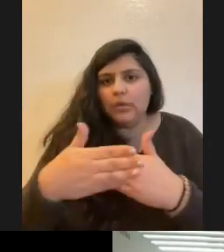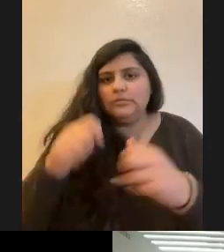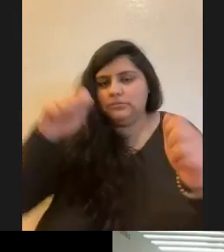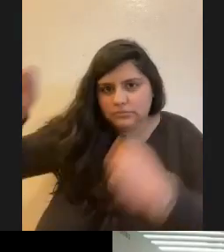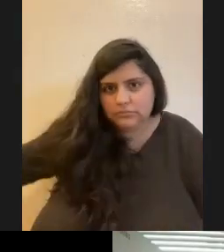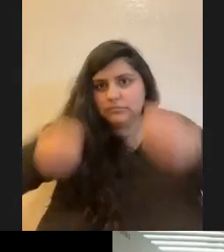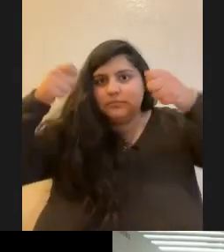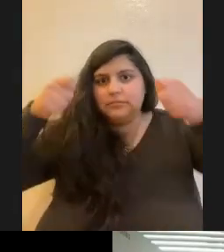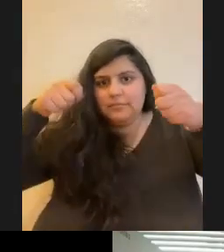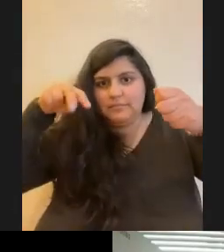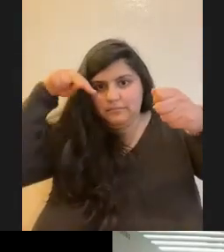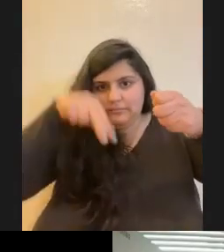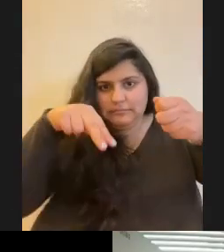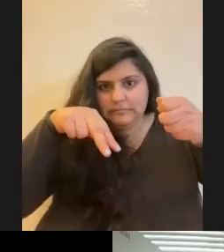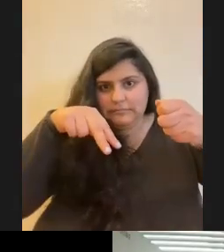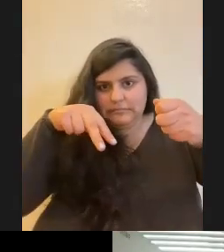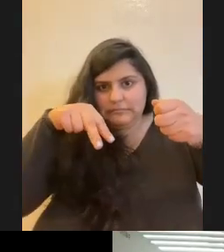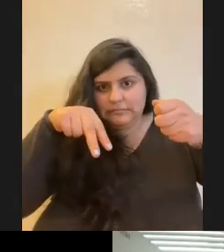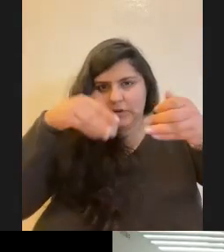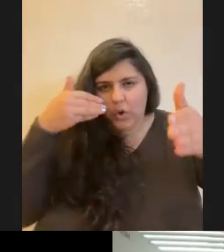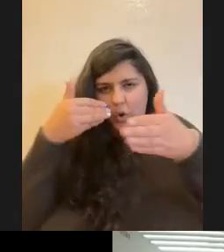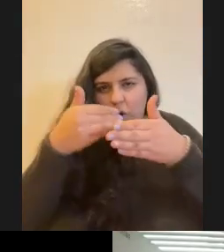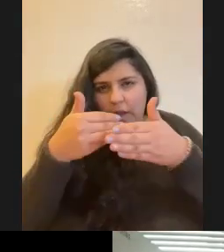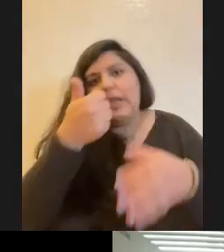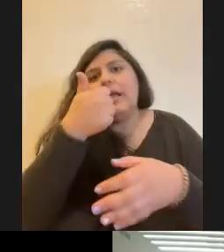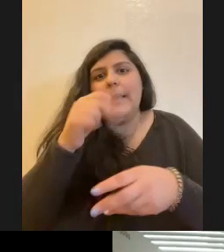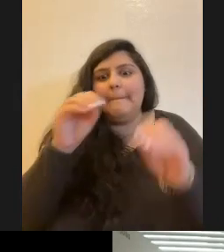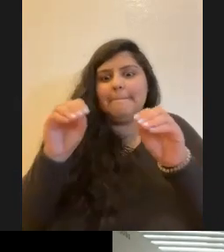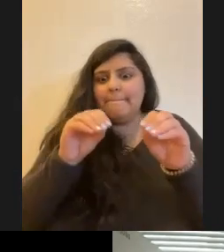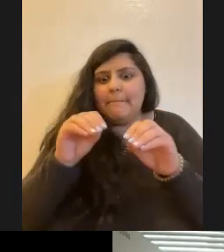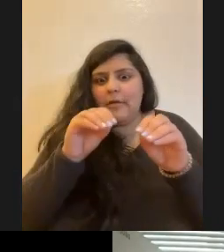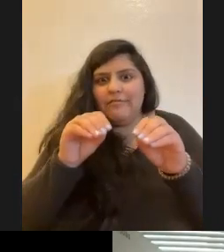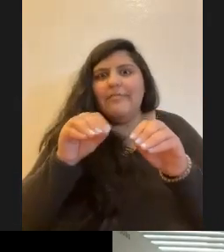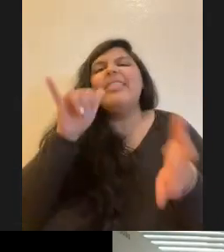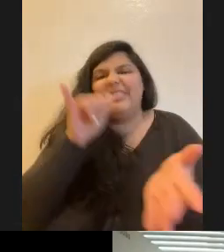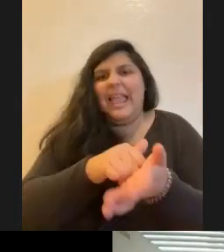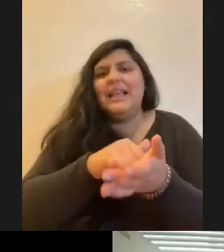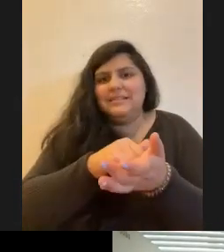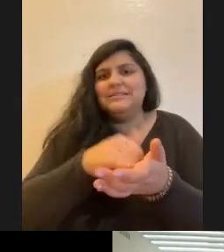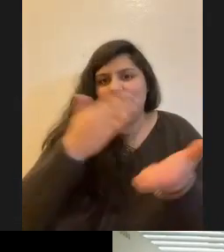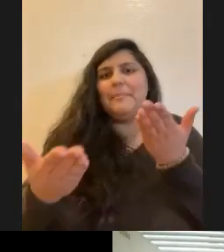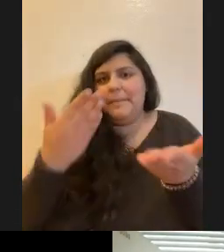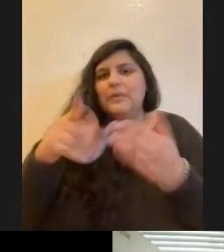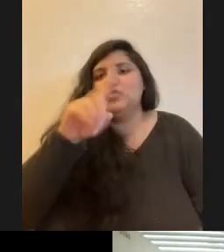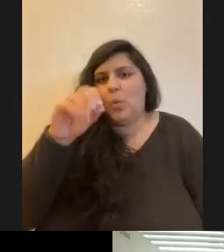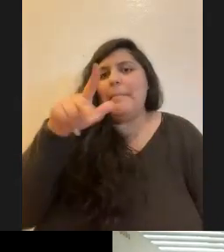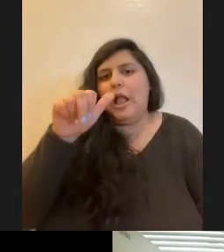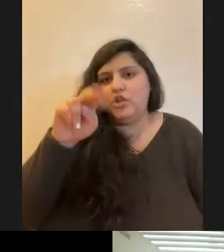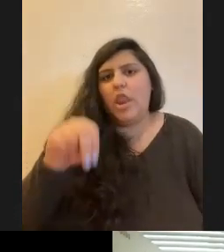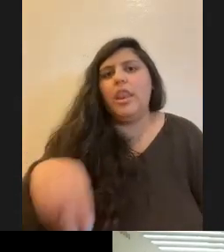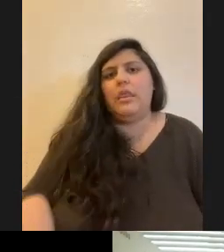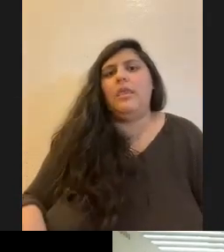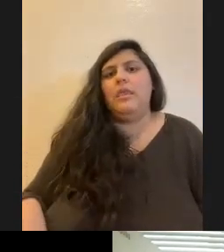you bring the net up, and look really closely at any kind of movement, and that would probably be a zooplankton. You might find a lot of